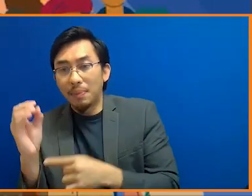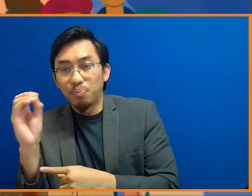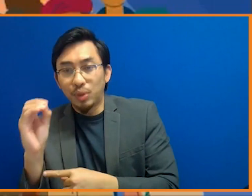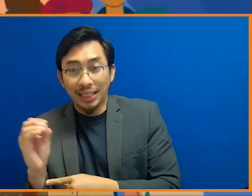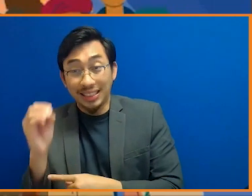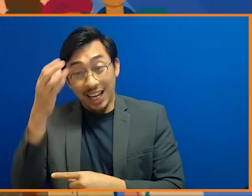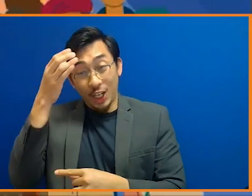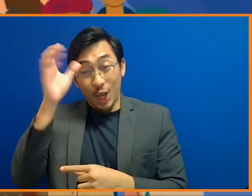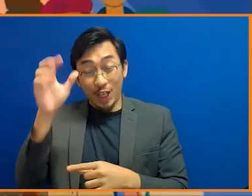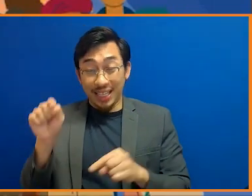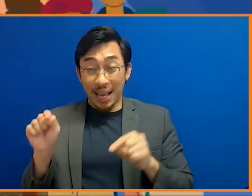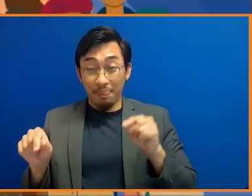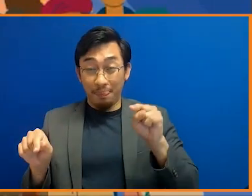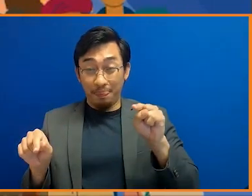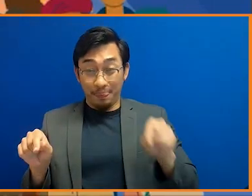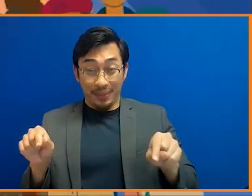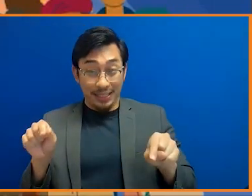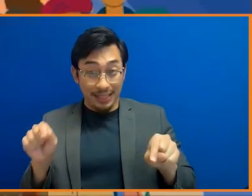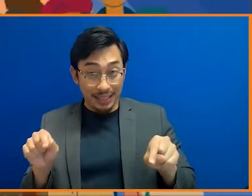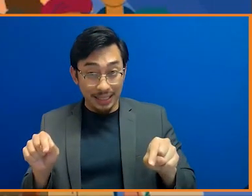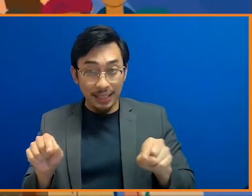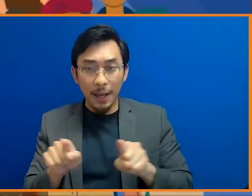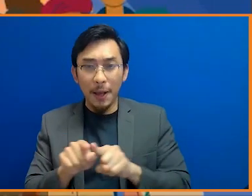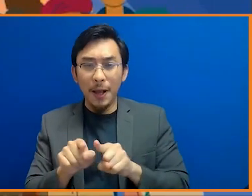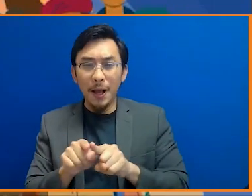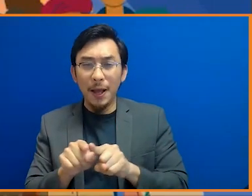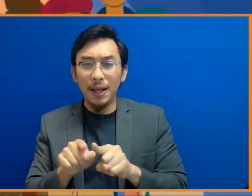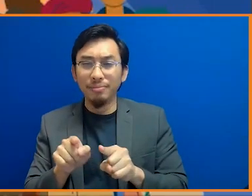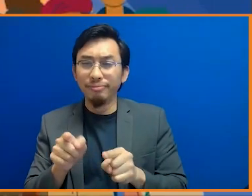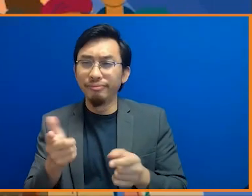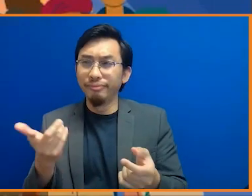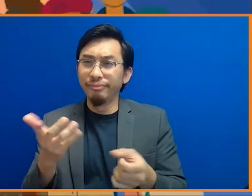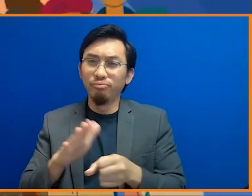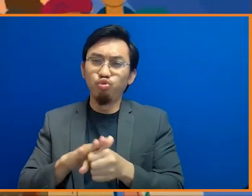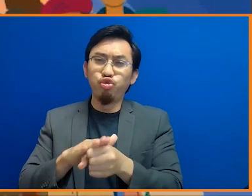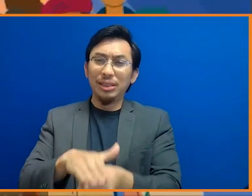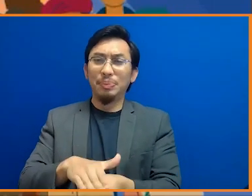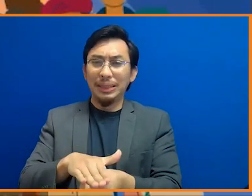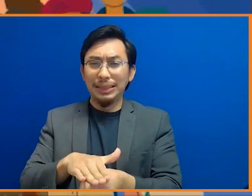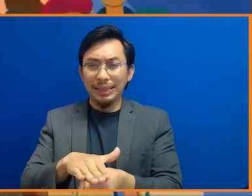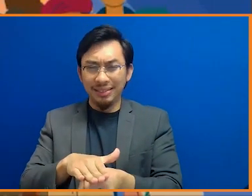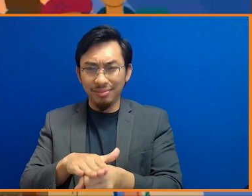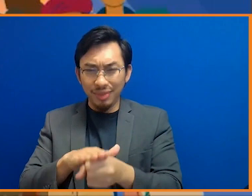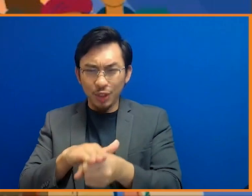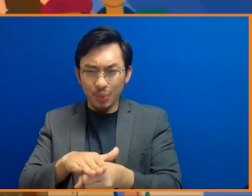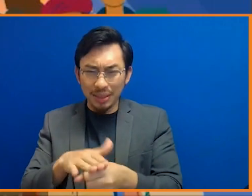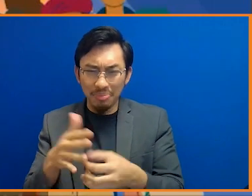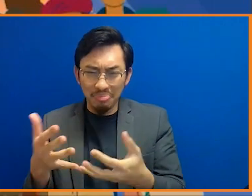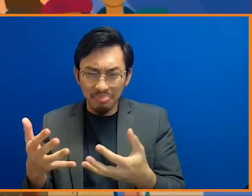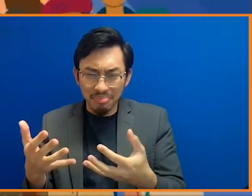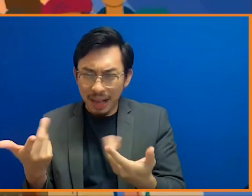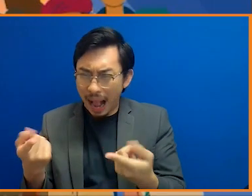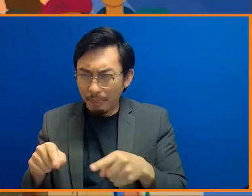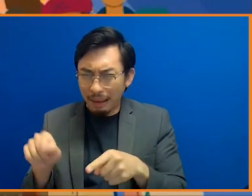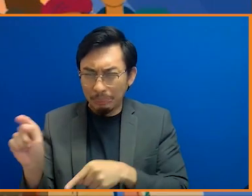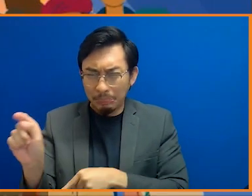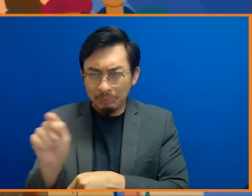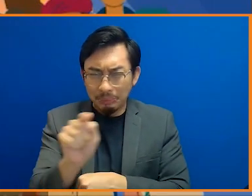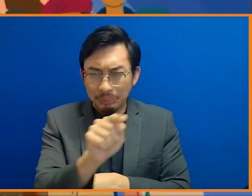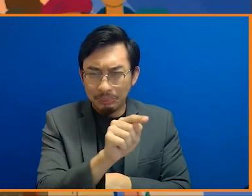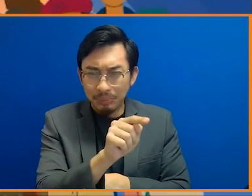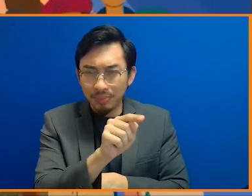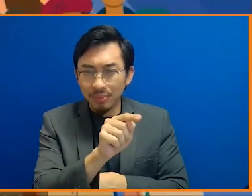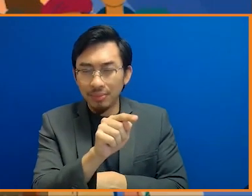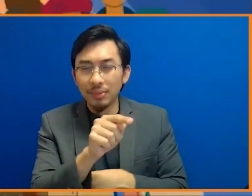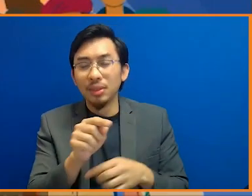another person. And this is why then the discrimination late happen in the field.